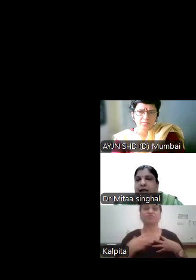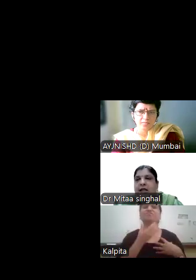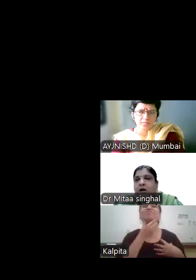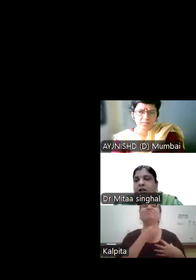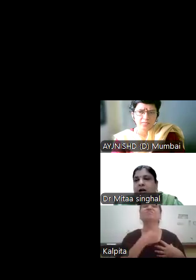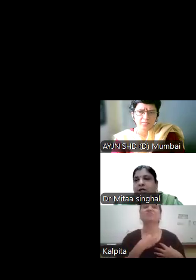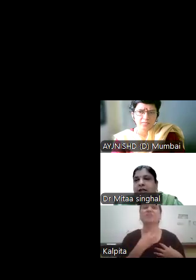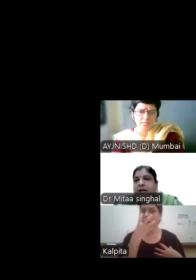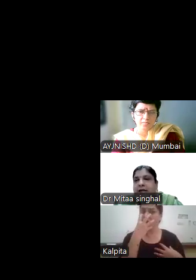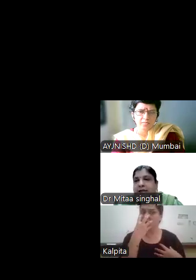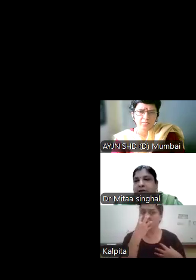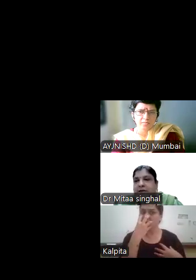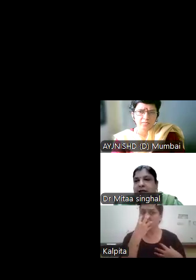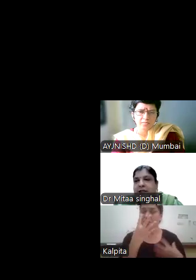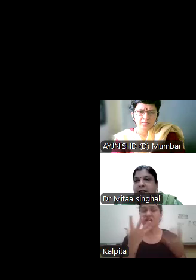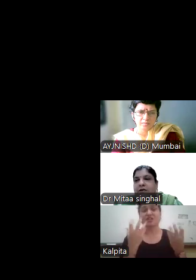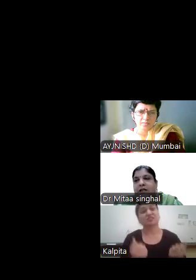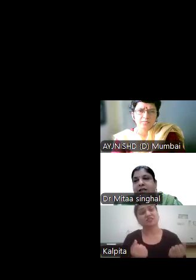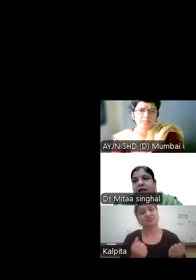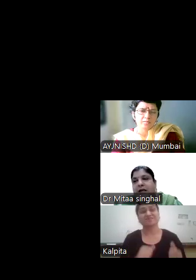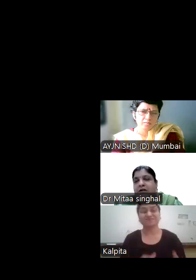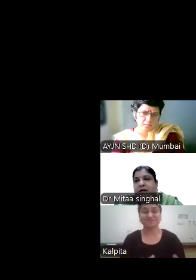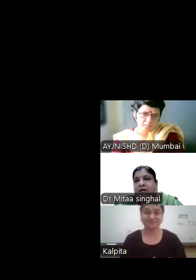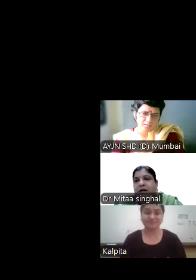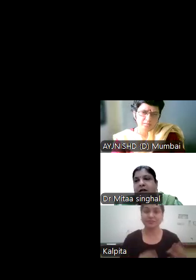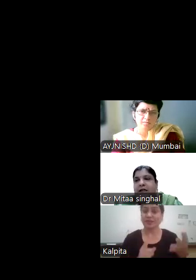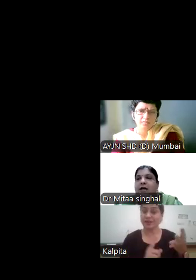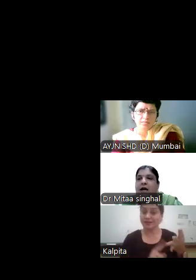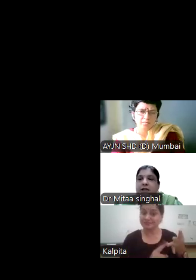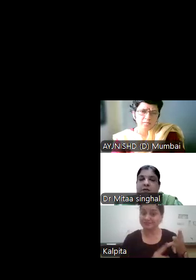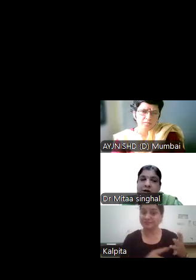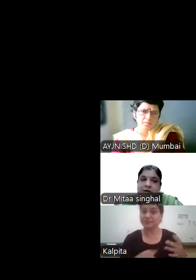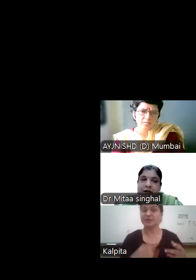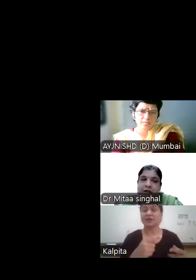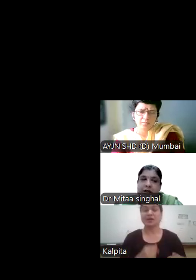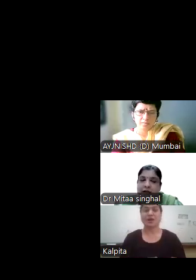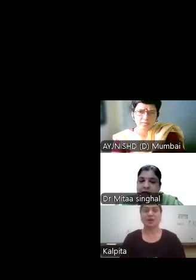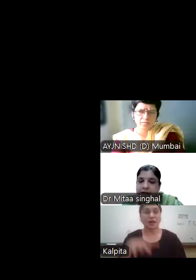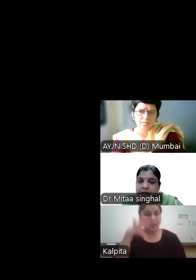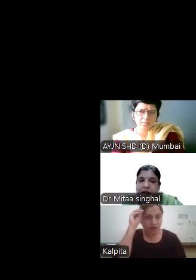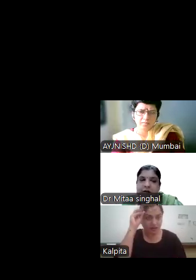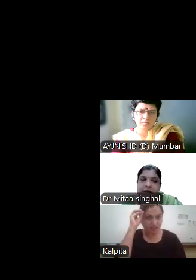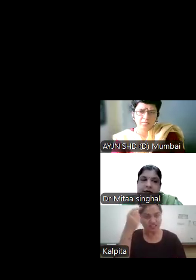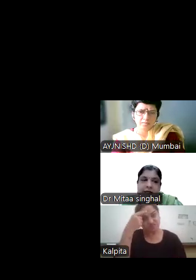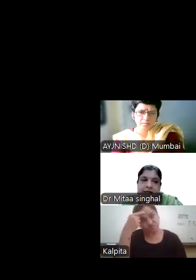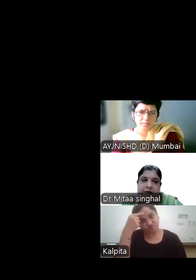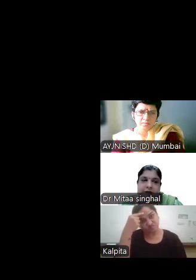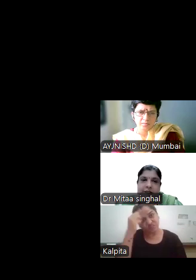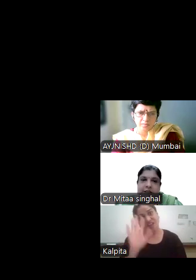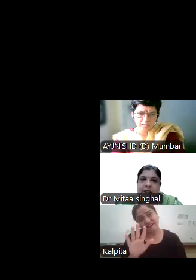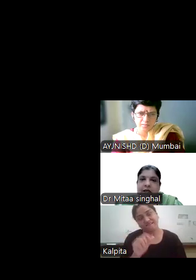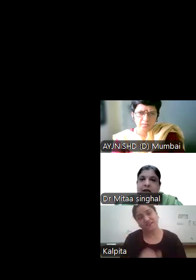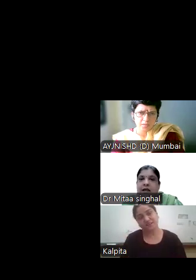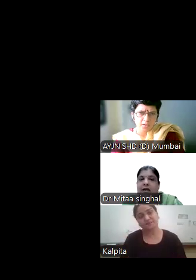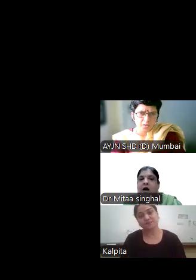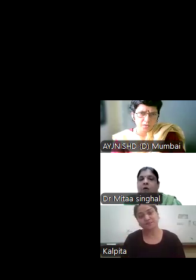needed. Then they also have learning difficulties. So if there is an intellectual difficulty, the grasp will be affected and they may have learning